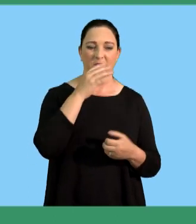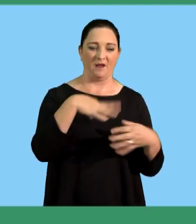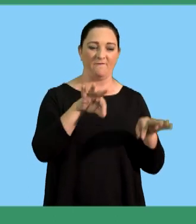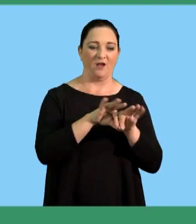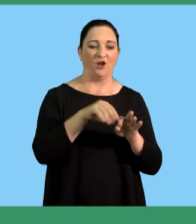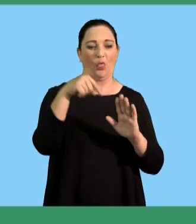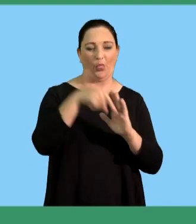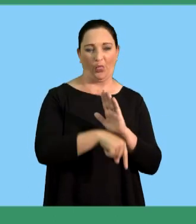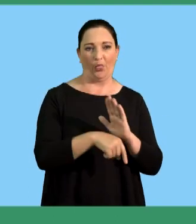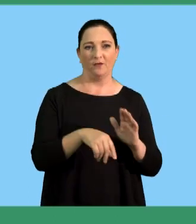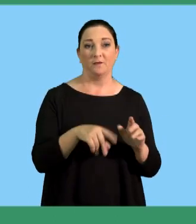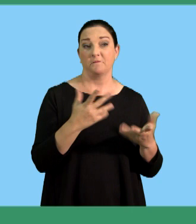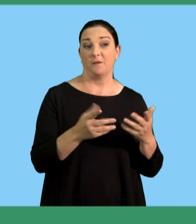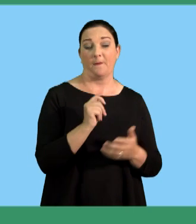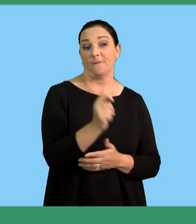a car in 2019,